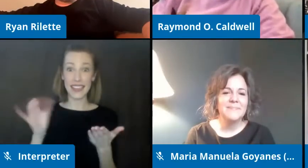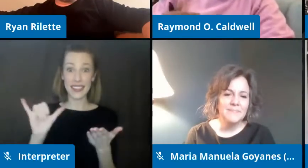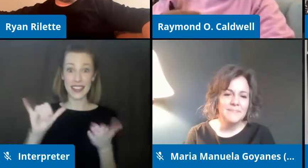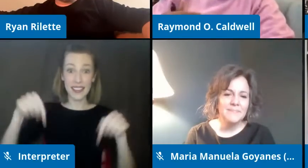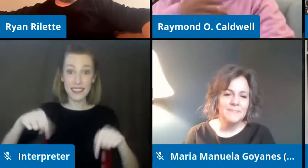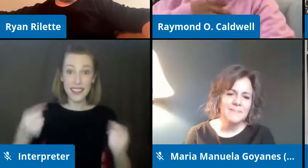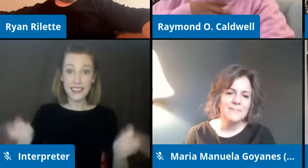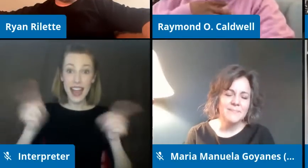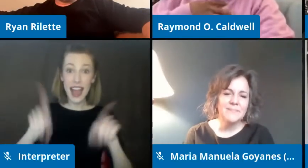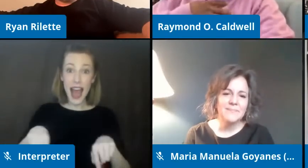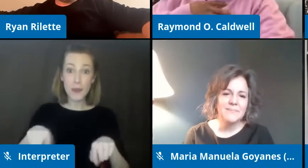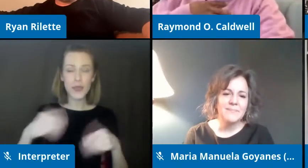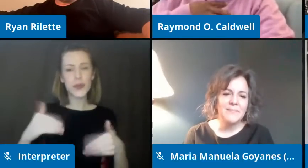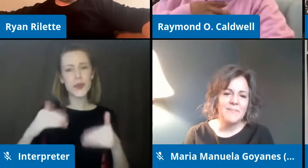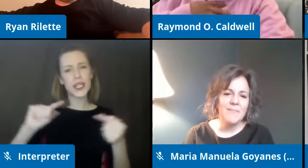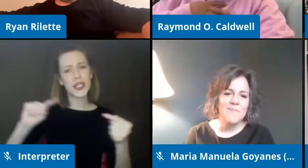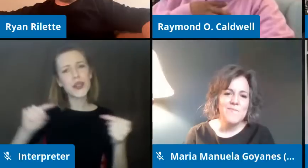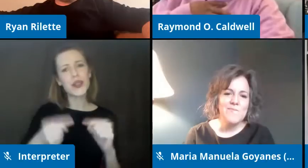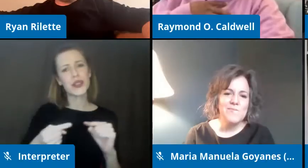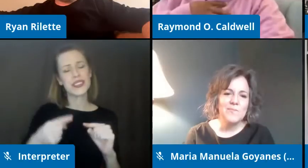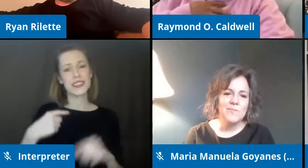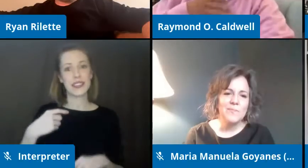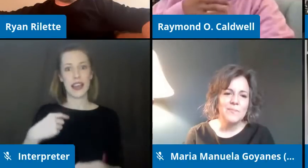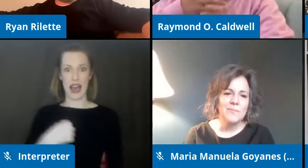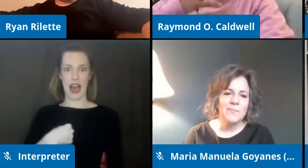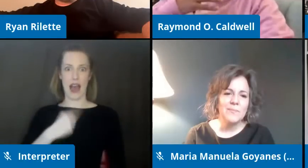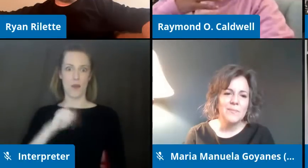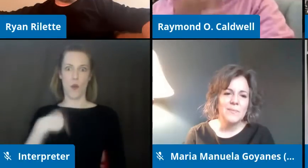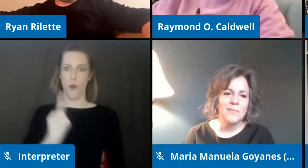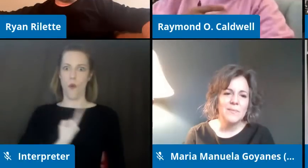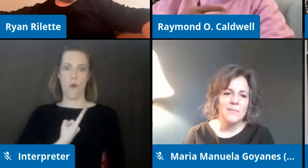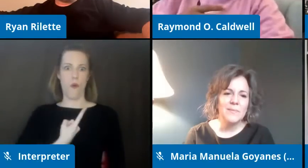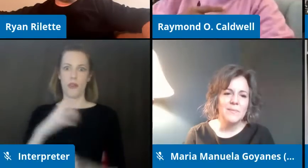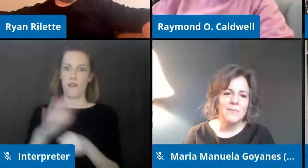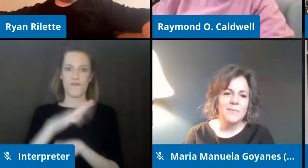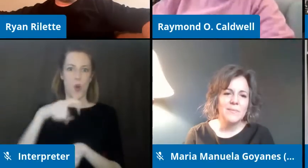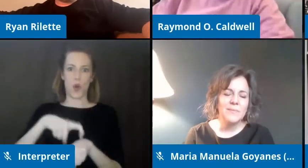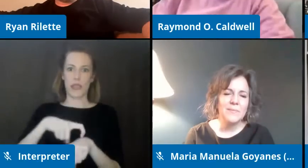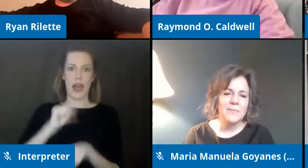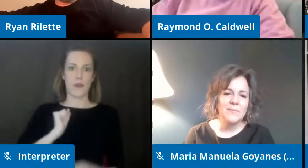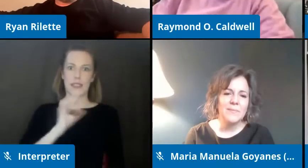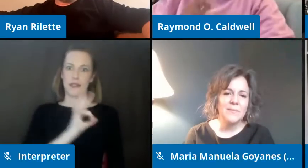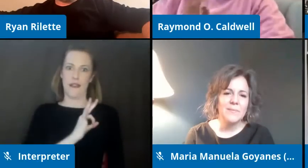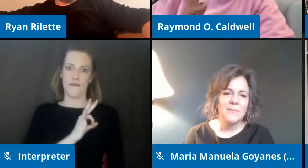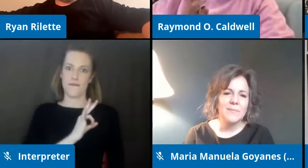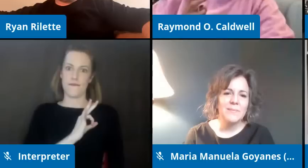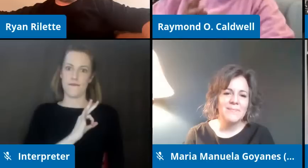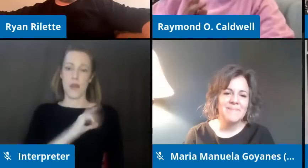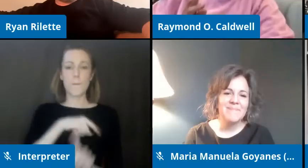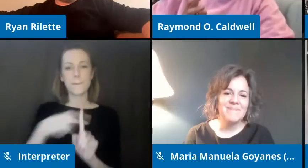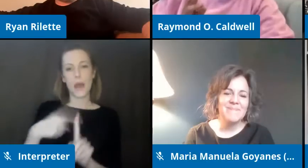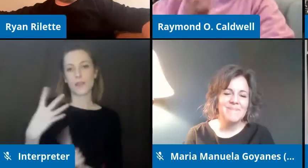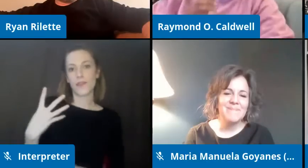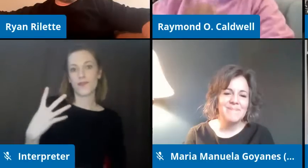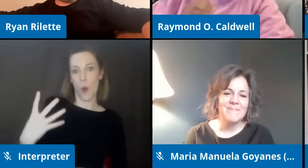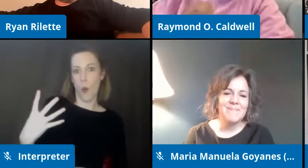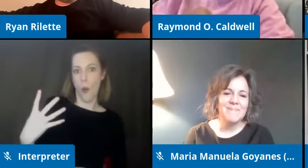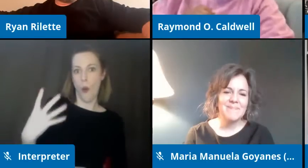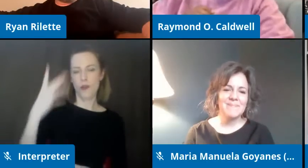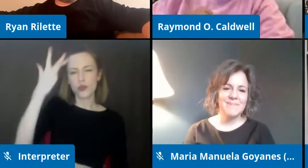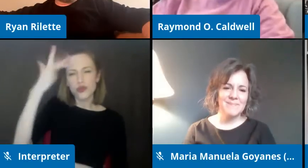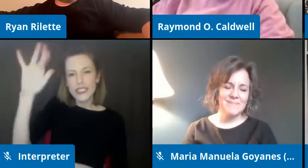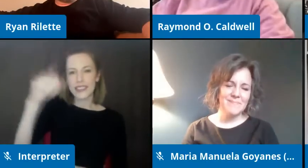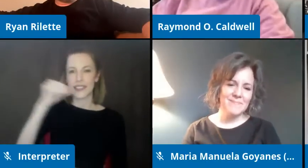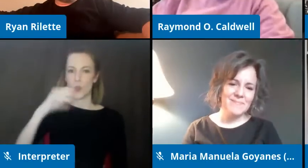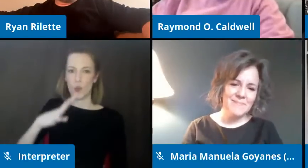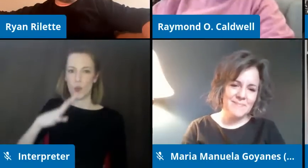team. I am the only full-time staff member, and then I have four really brilliant women that are doing really full-time work for part-time